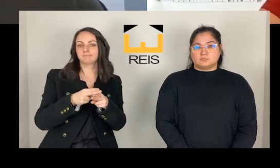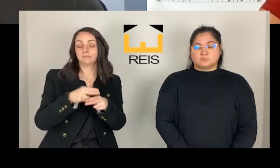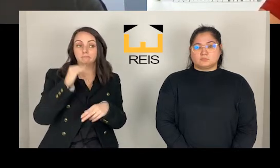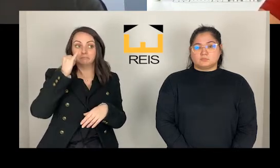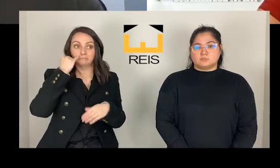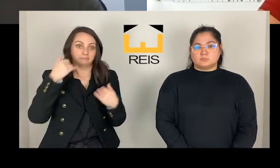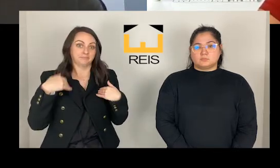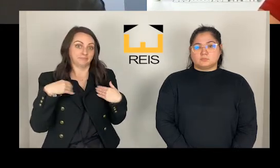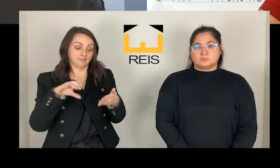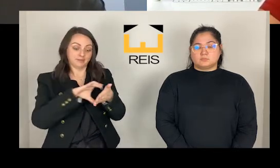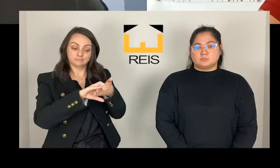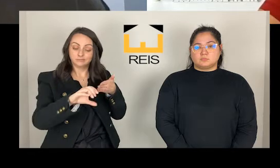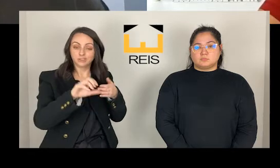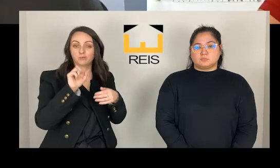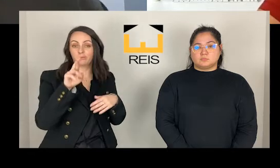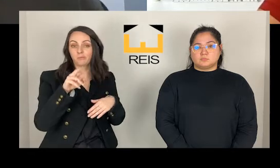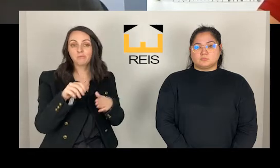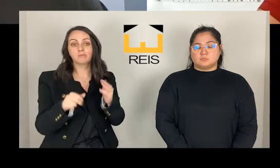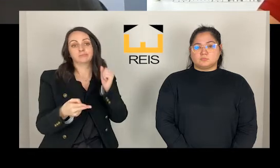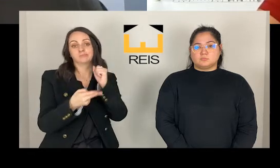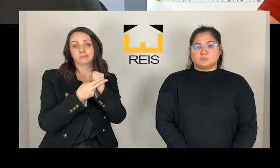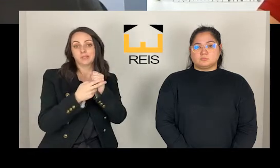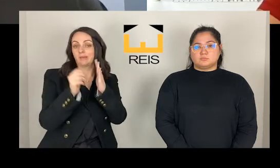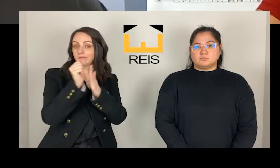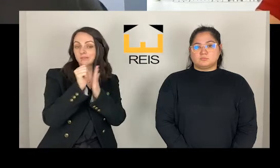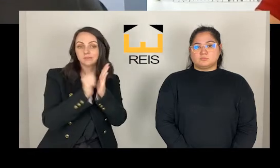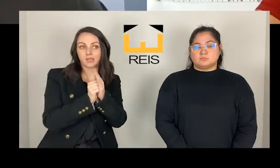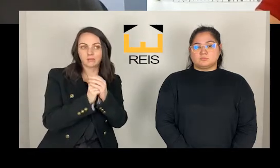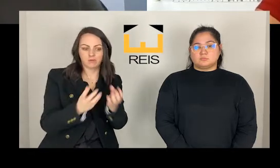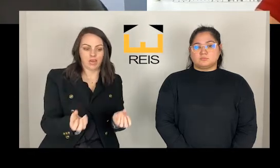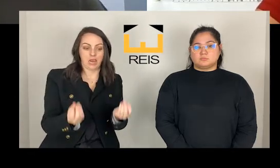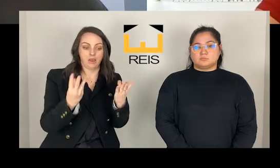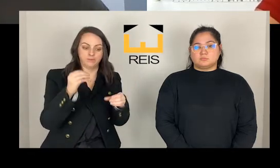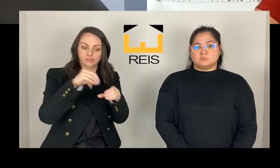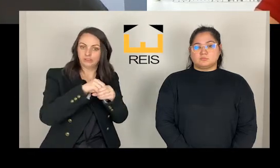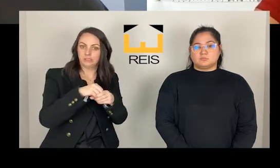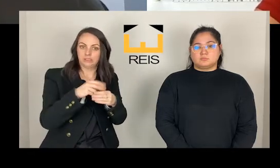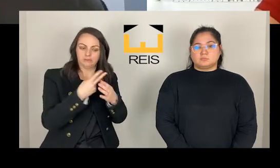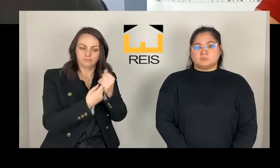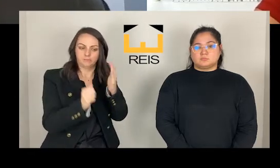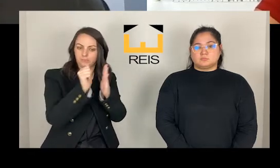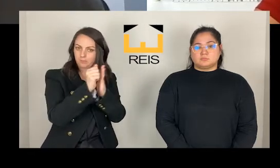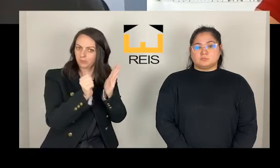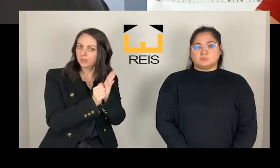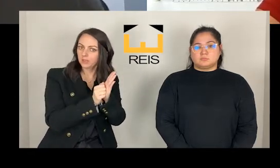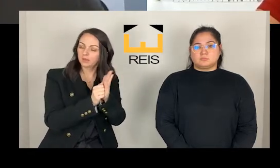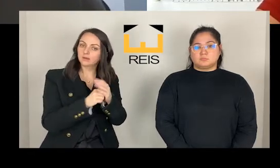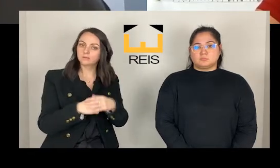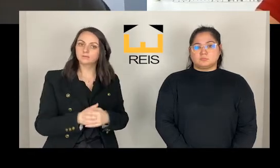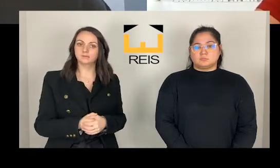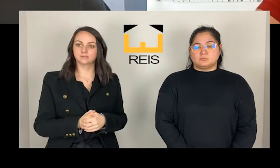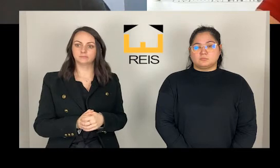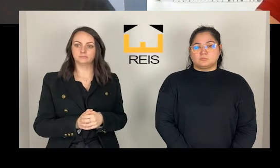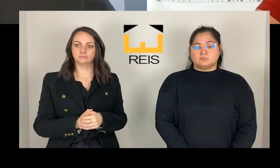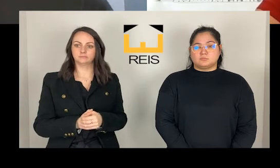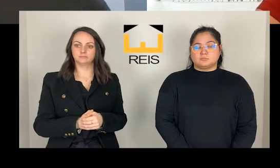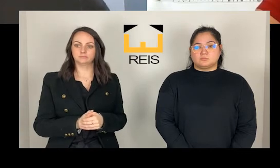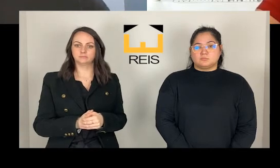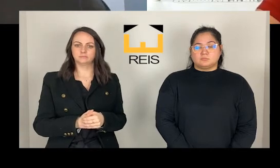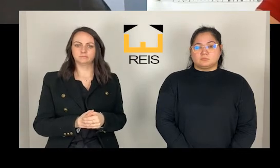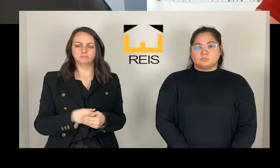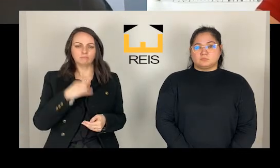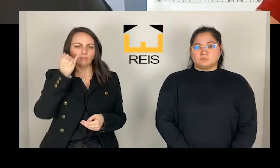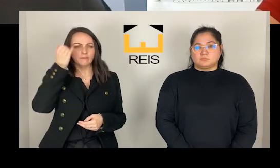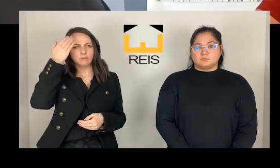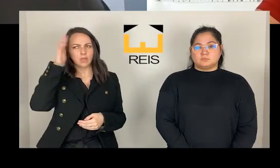savings, the amount that you have in those accounts. If you don't know that amount, then go with what you believe is your average amount that